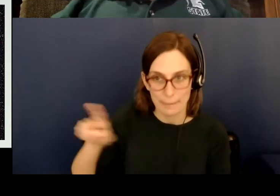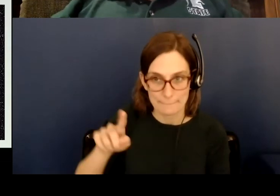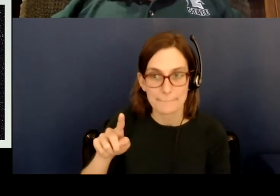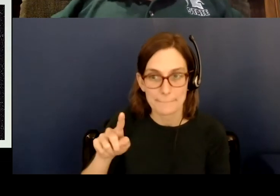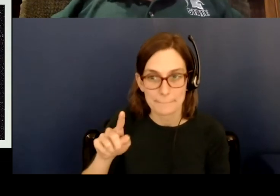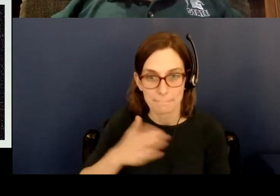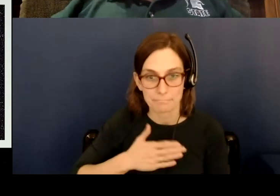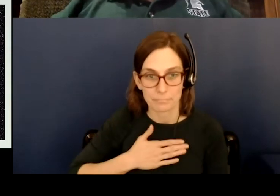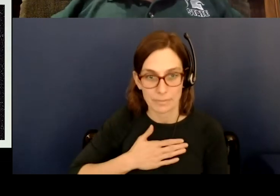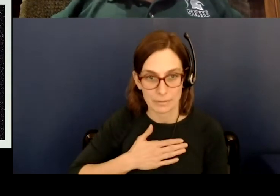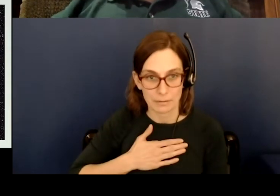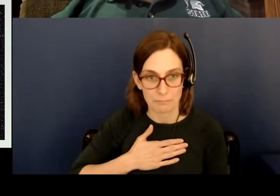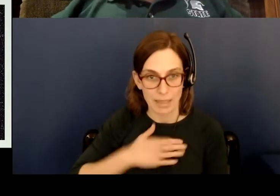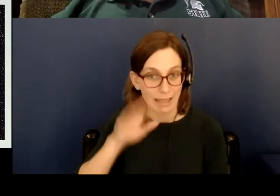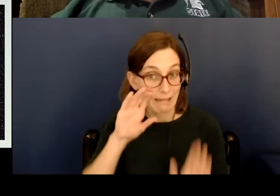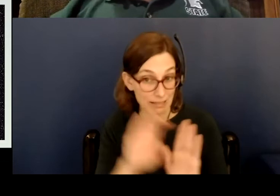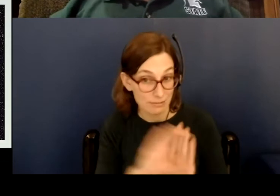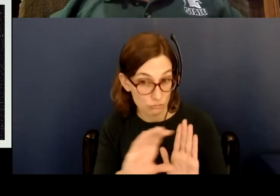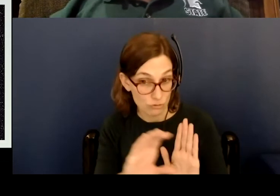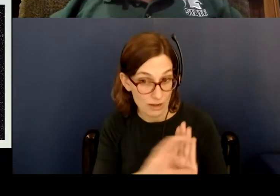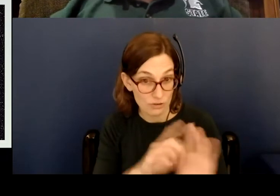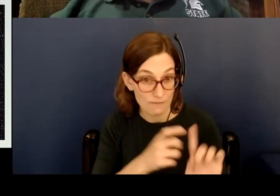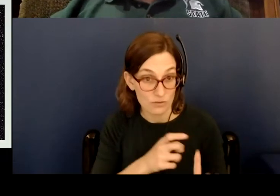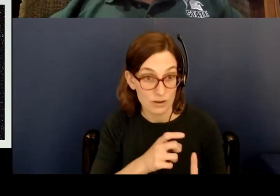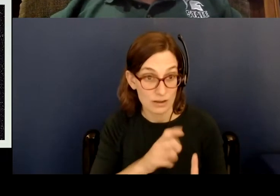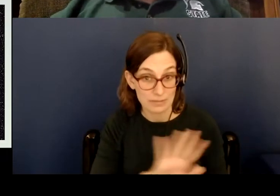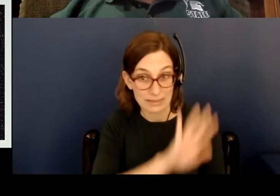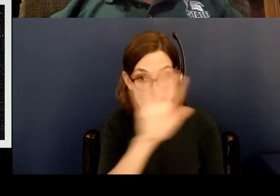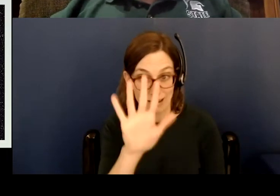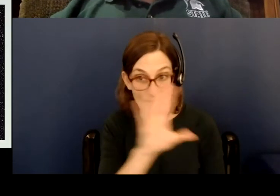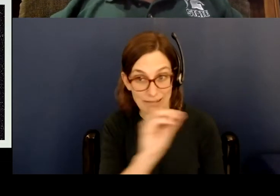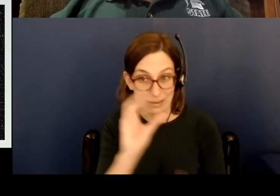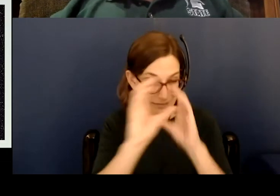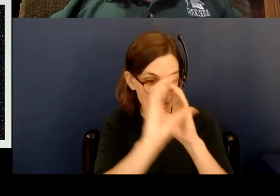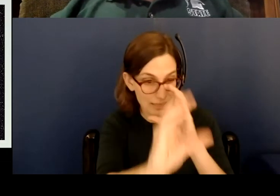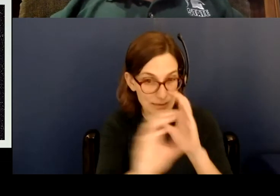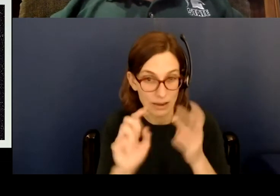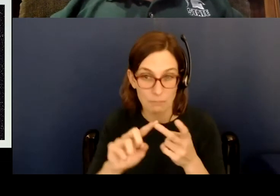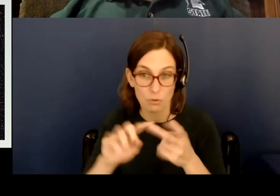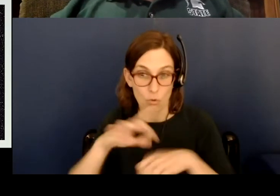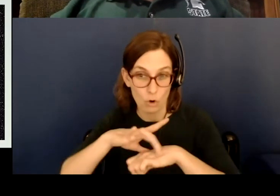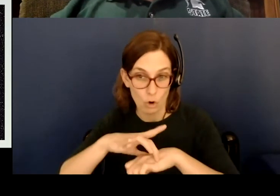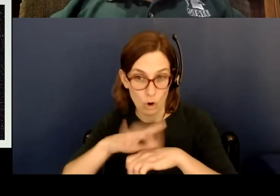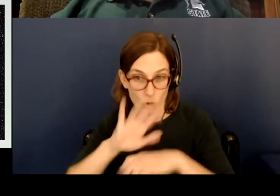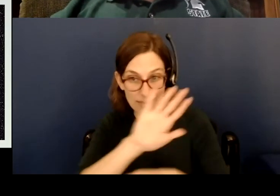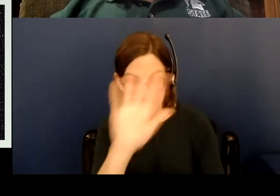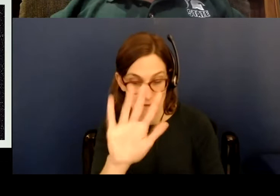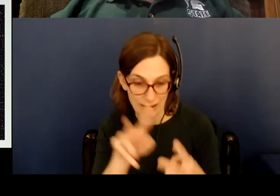my illustrations from Sky and Telescope or from Earth Sky.